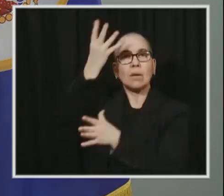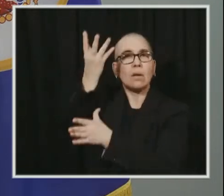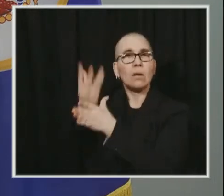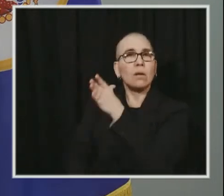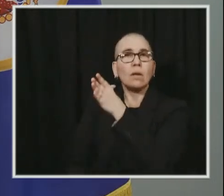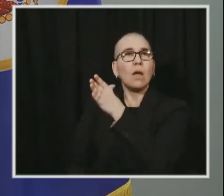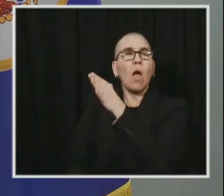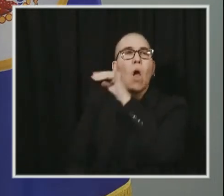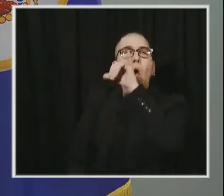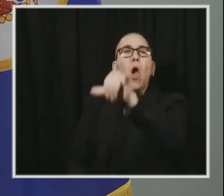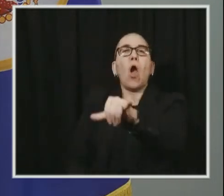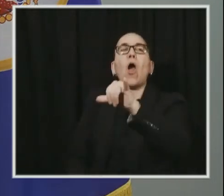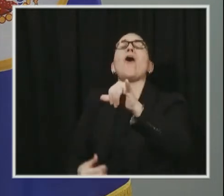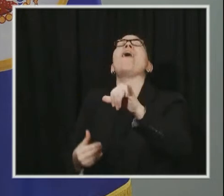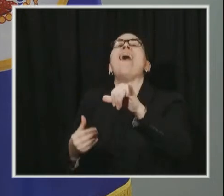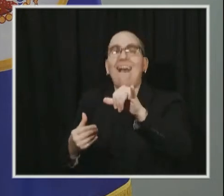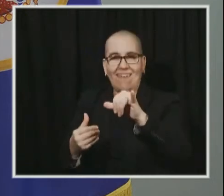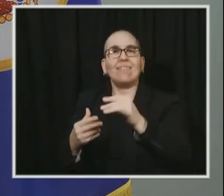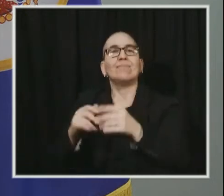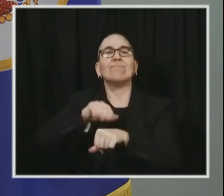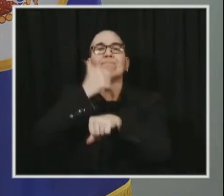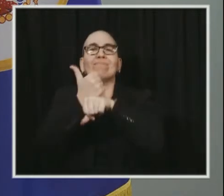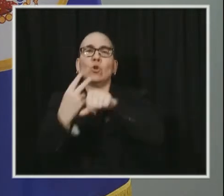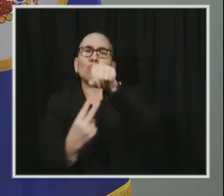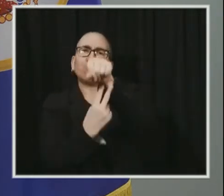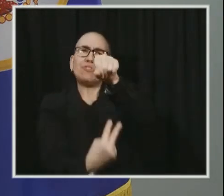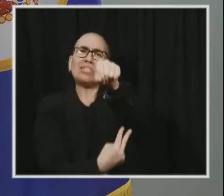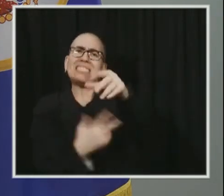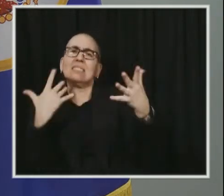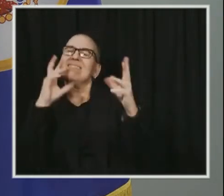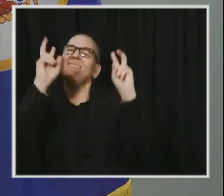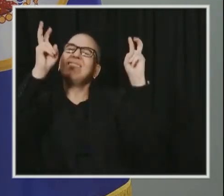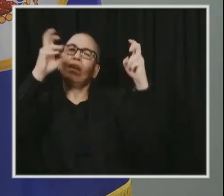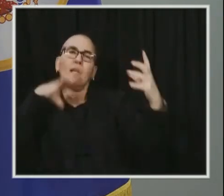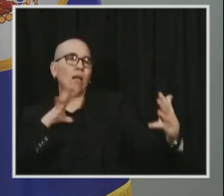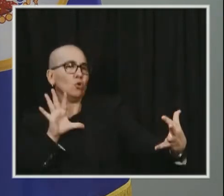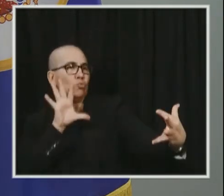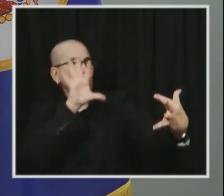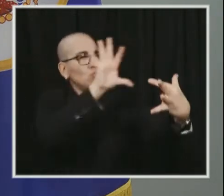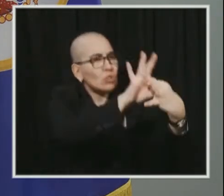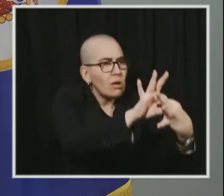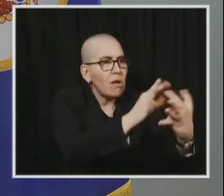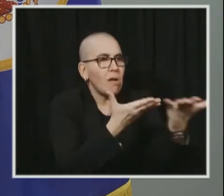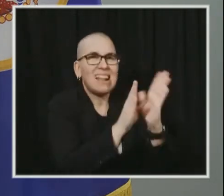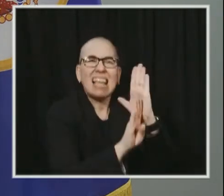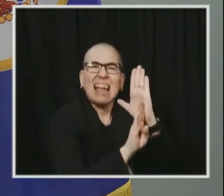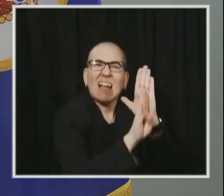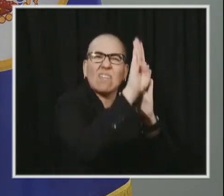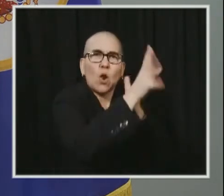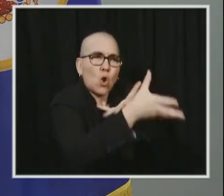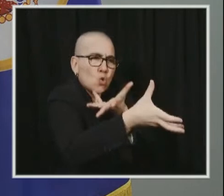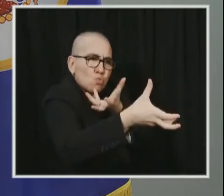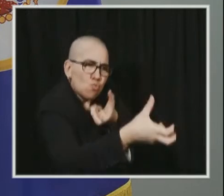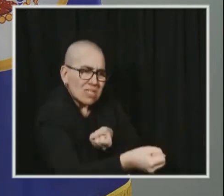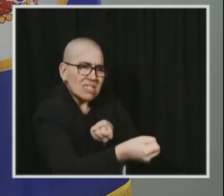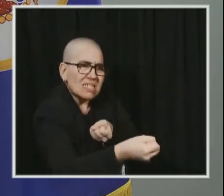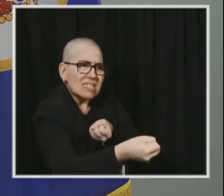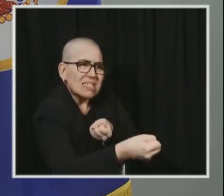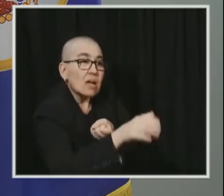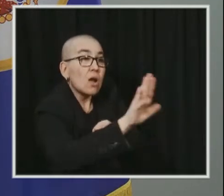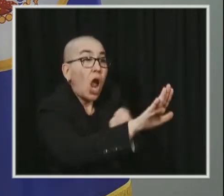built, to establish trust and relationship with these leaders, and to use their channels of communication to reach their